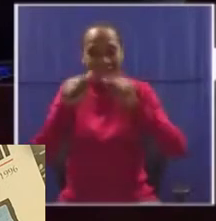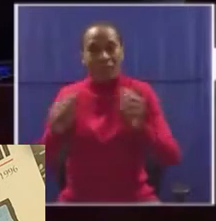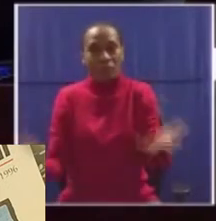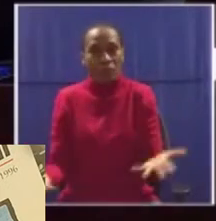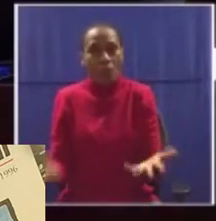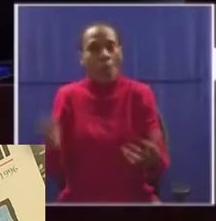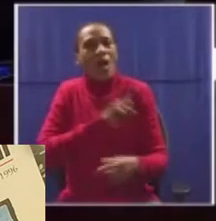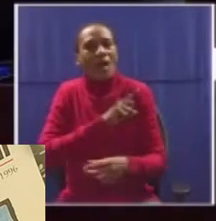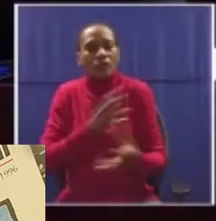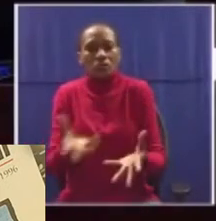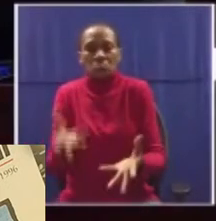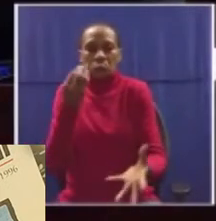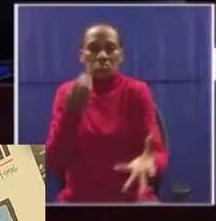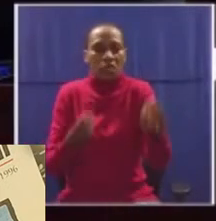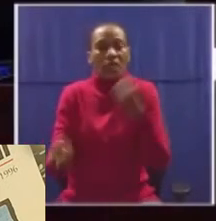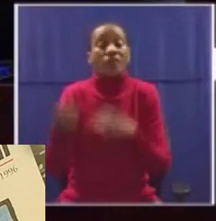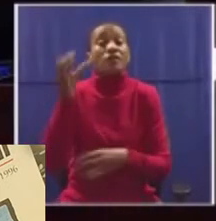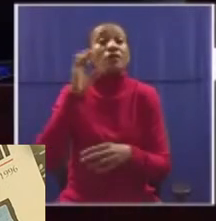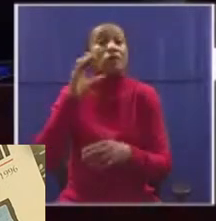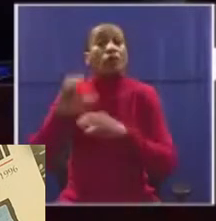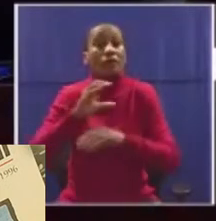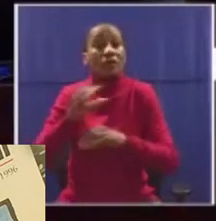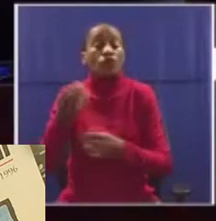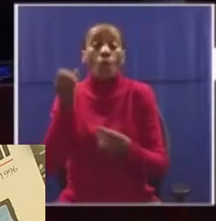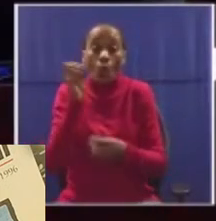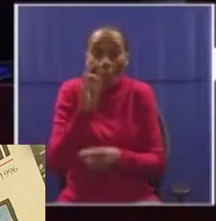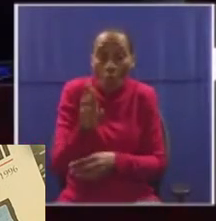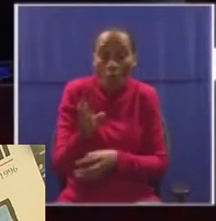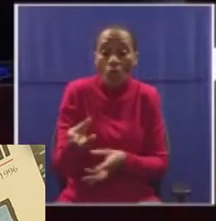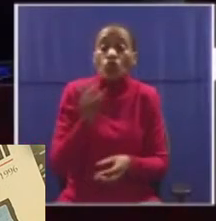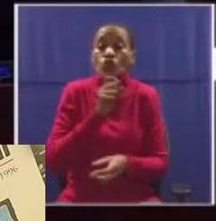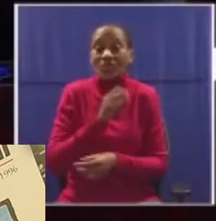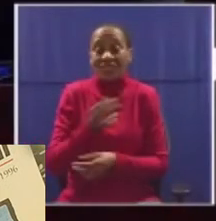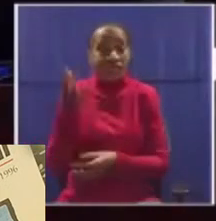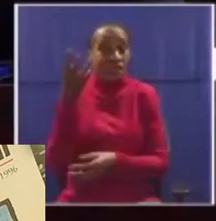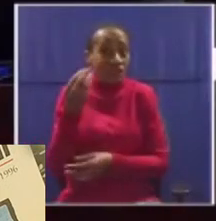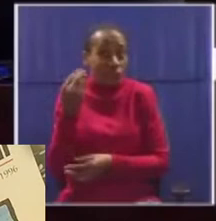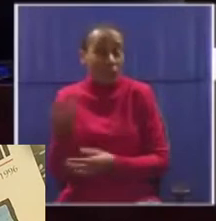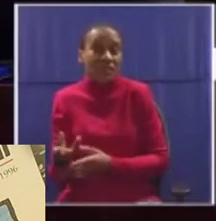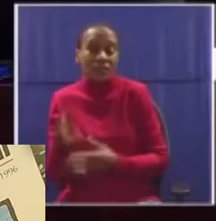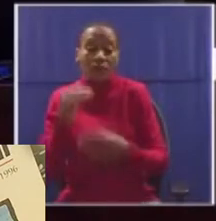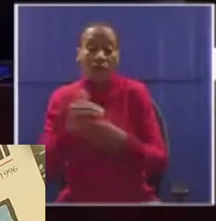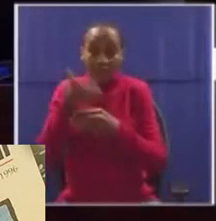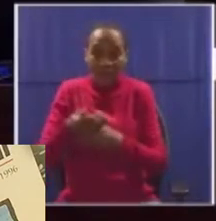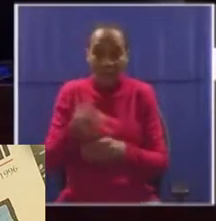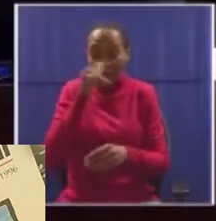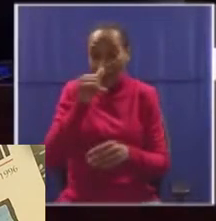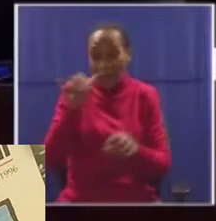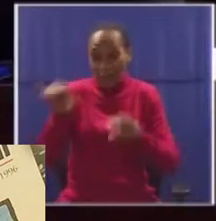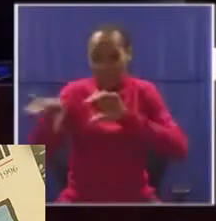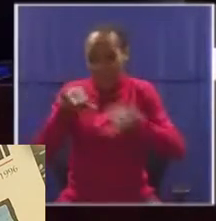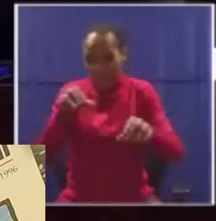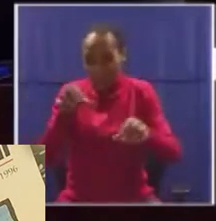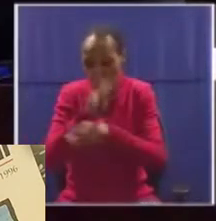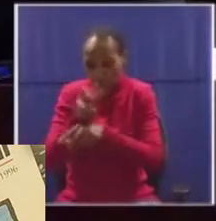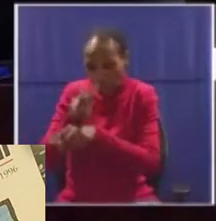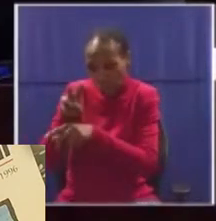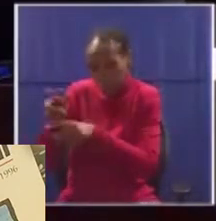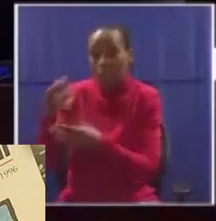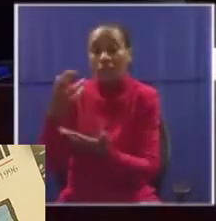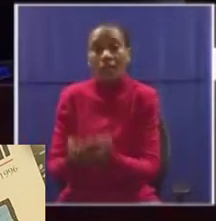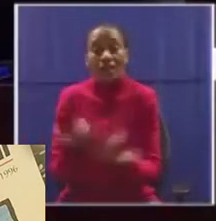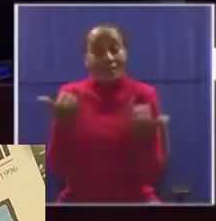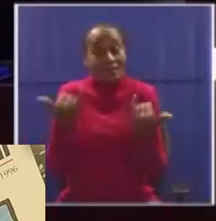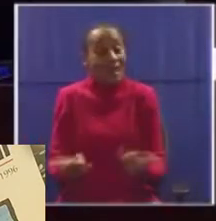Gathering retaining and we're deemed necessary using information to fight criminality who are becoming more and